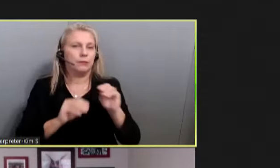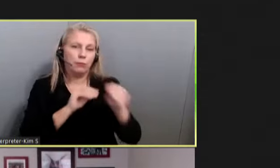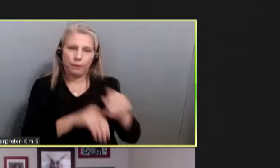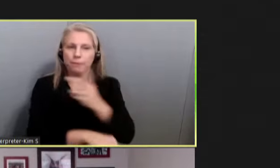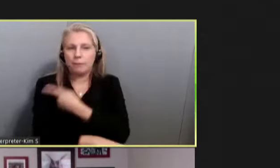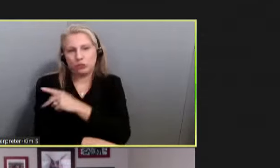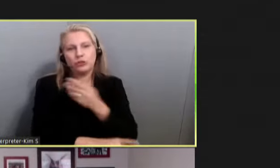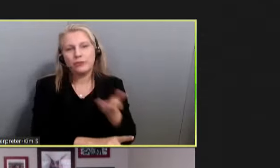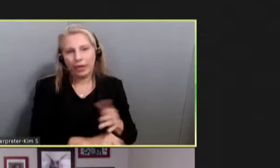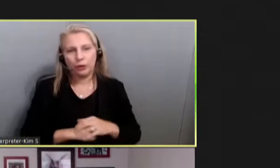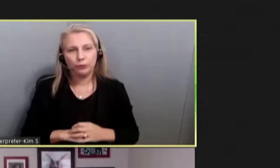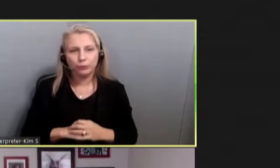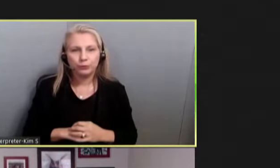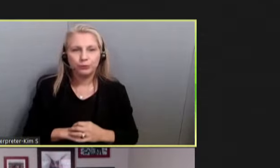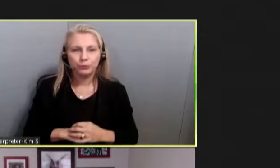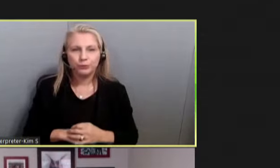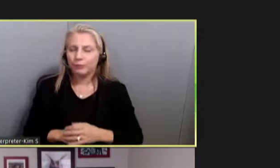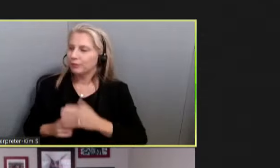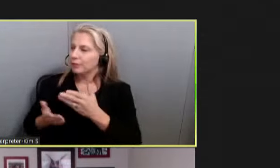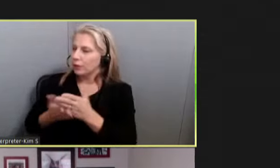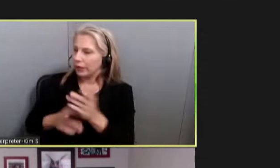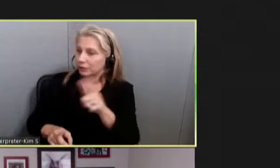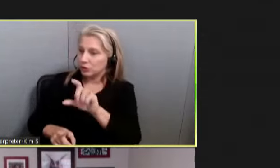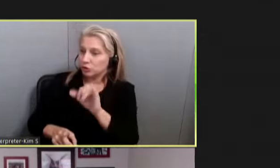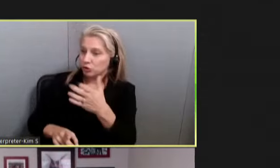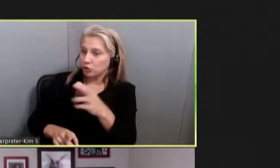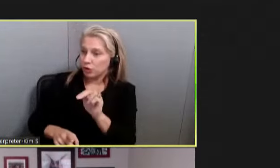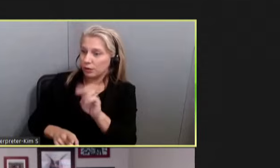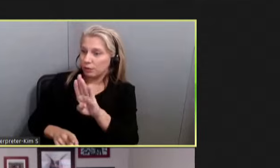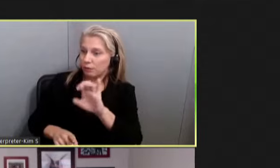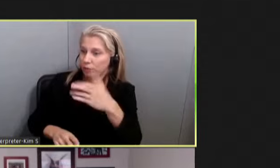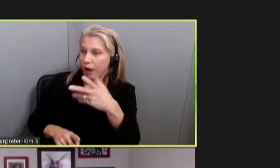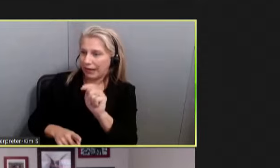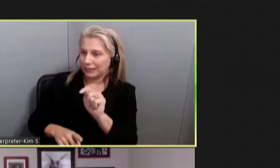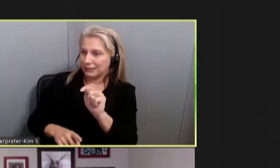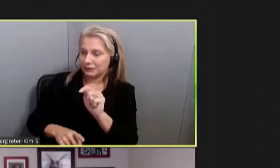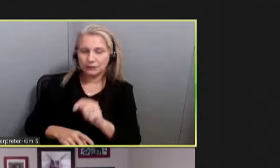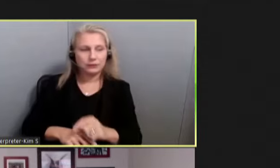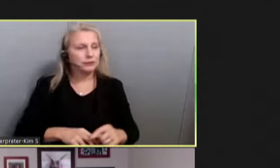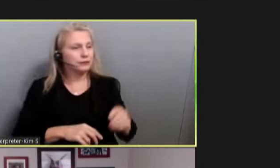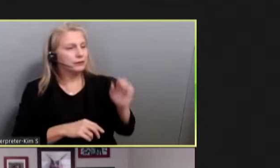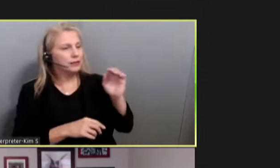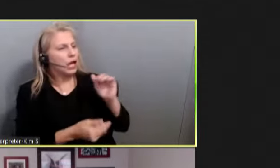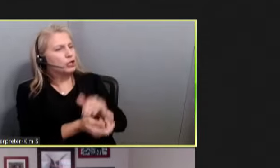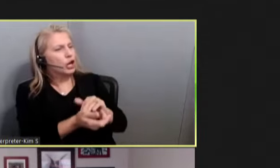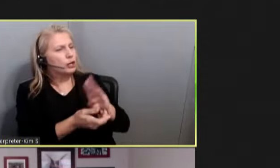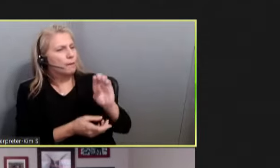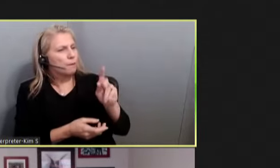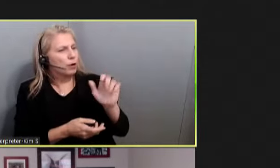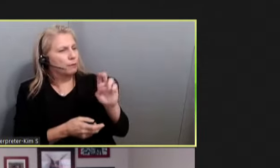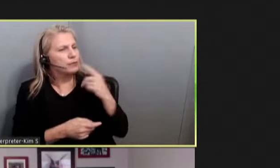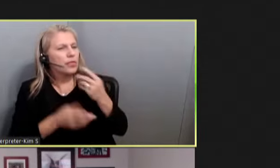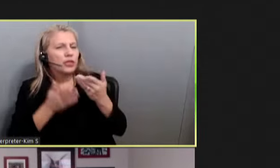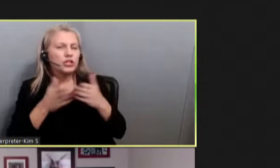patients. All right, let's go to John Frank. John. Director Bookman, as you said, the general public really wants to be done